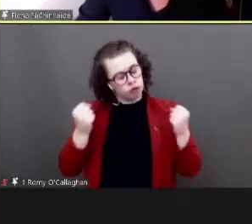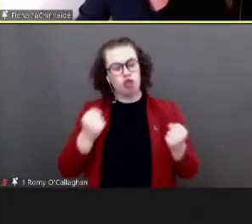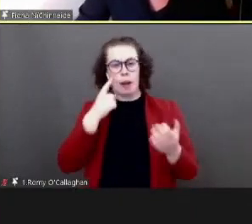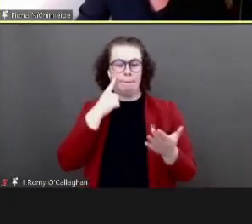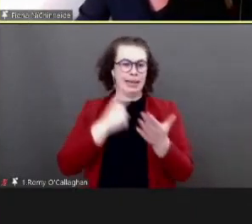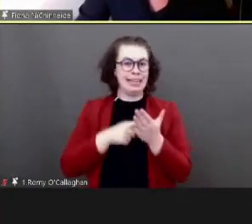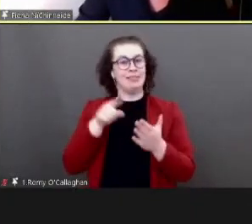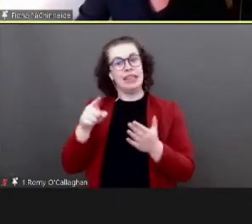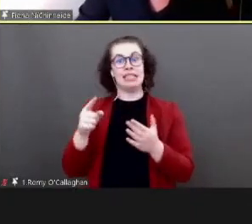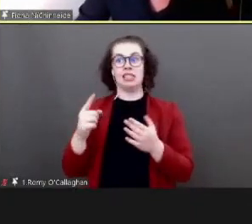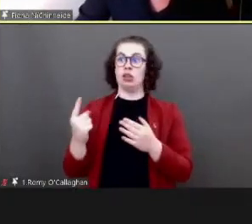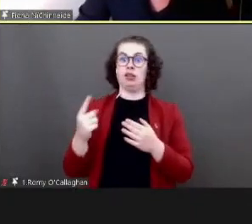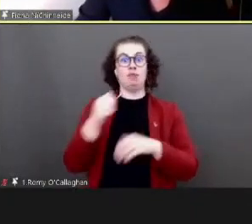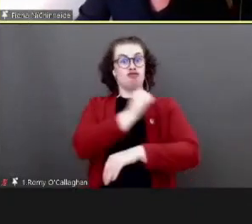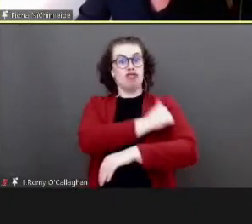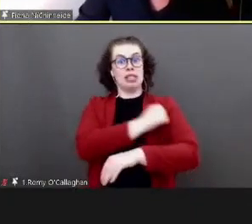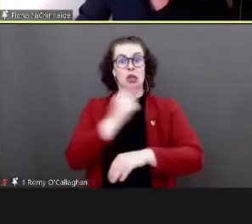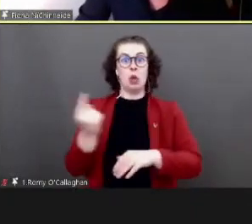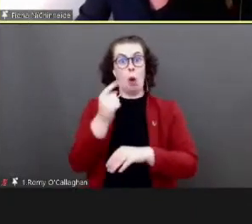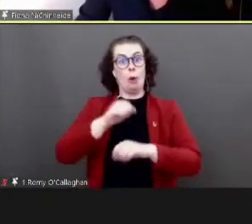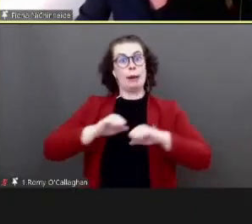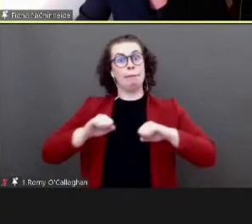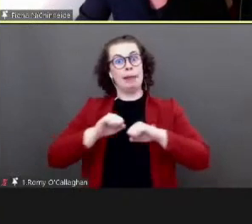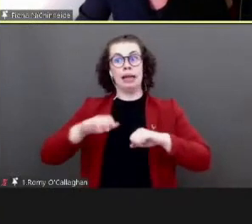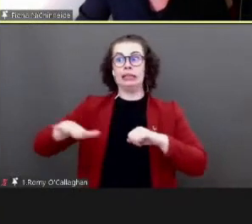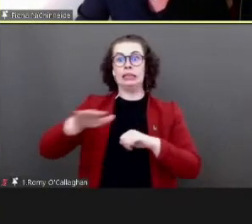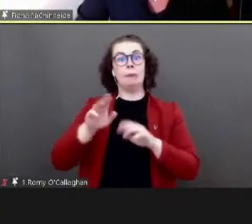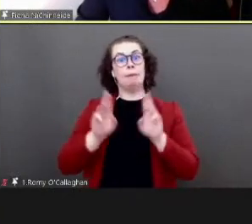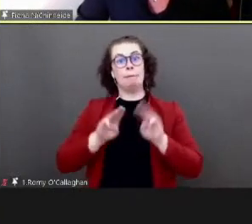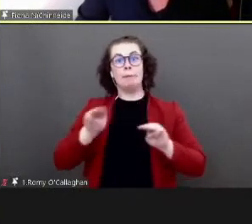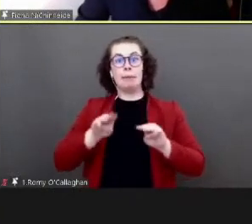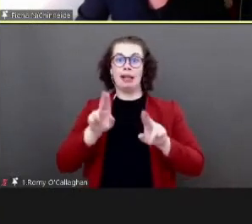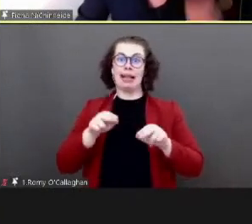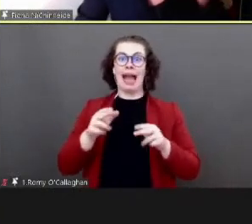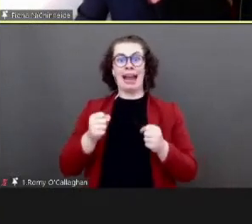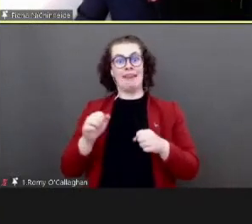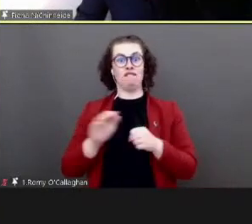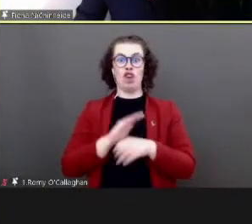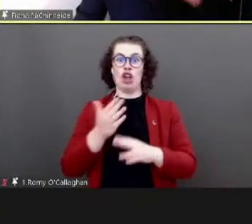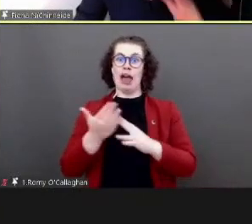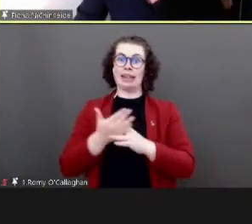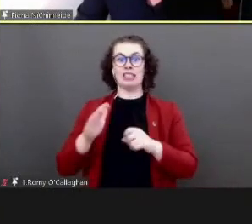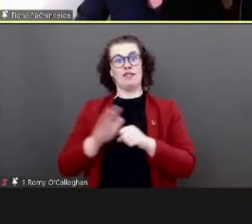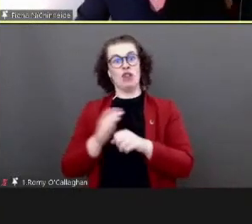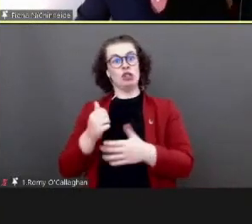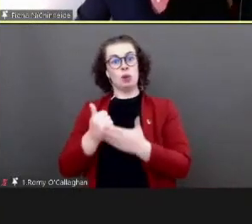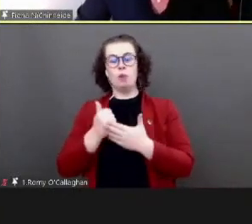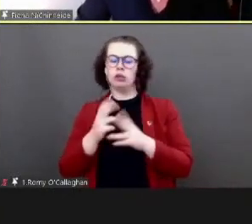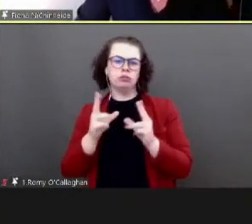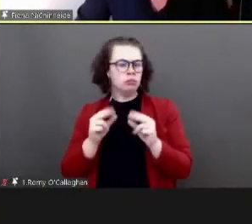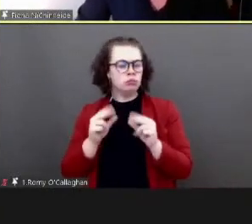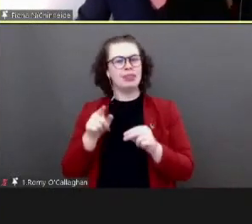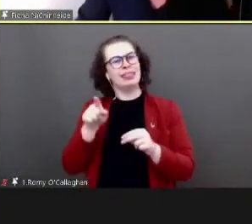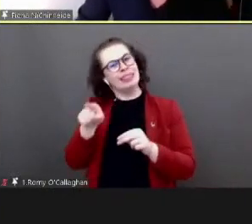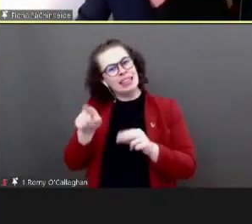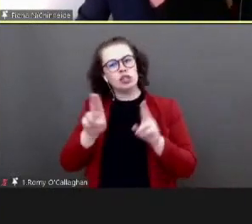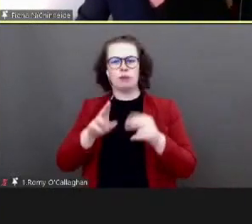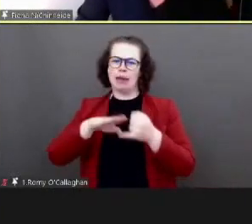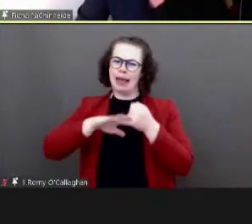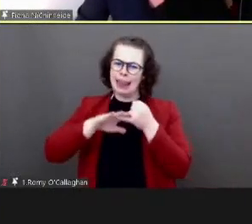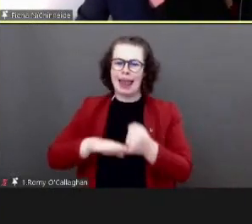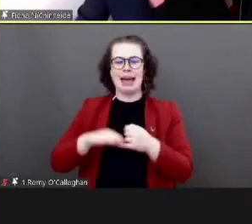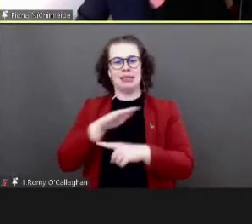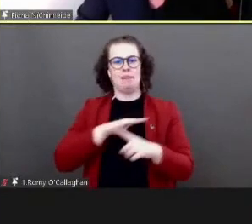can receive wraparound supports, however. So we're very interested in hearing the contributions for both Maggie and Gautam